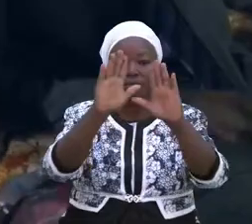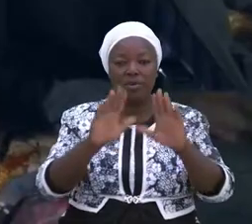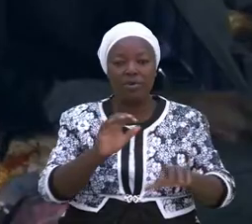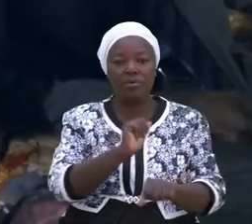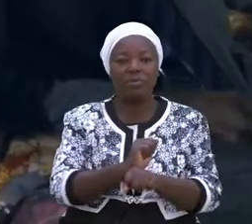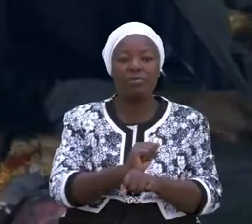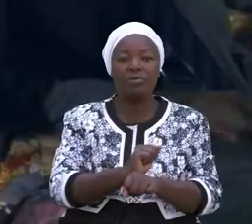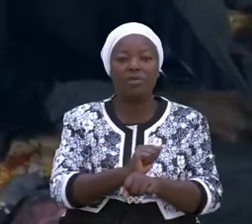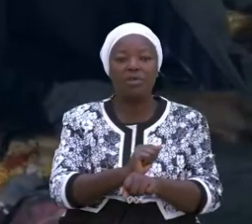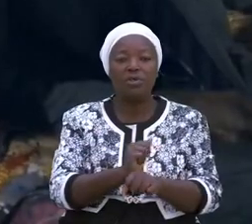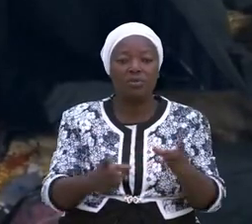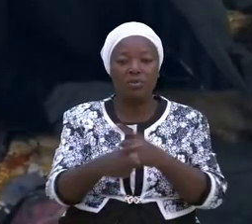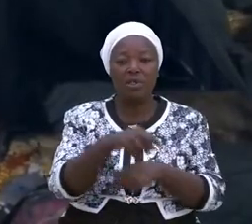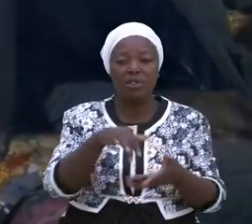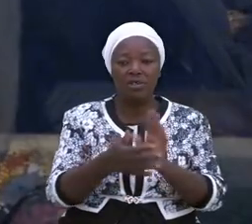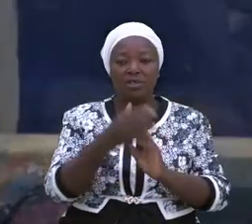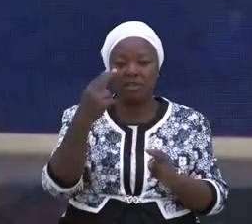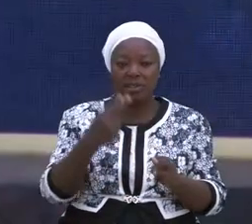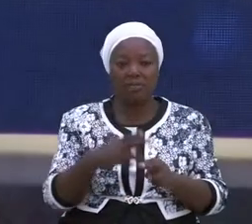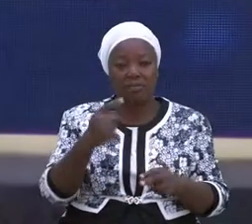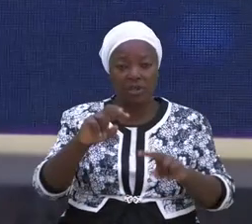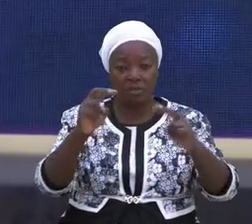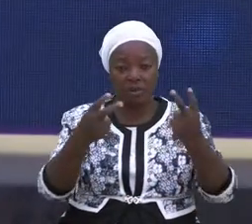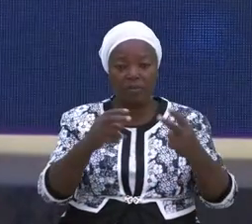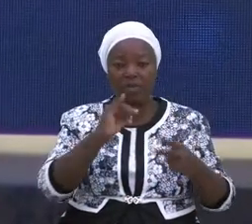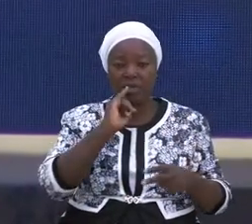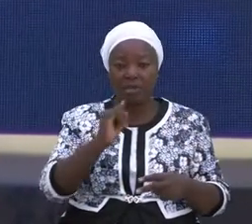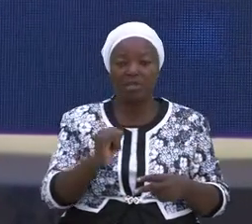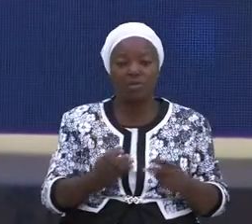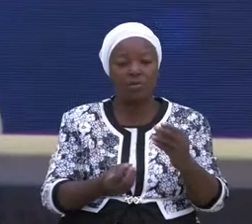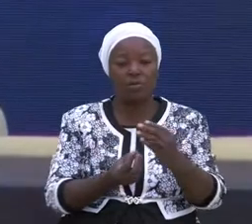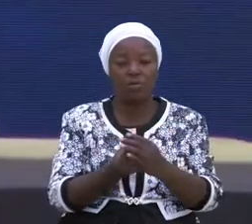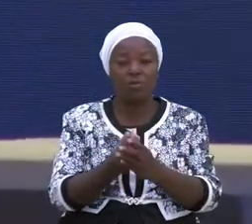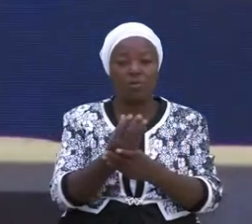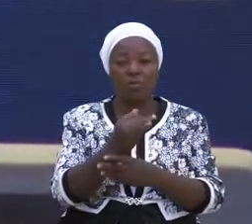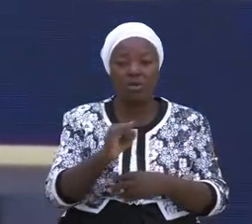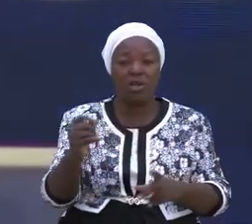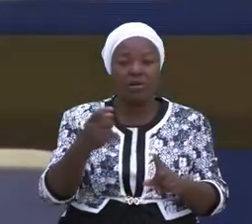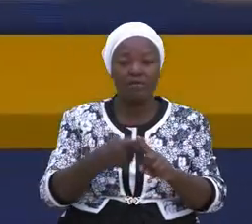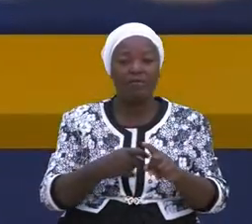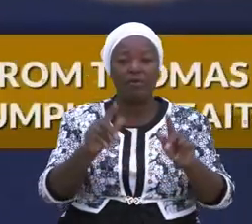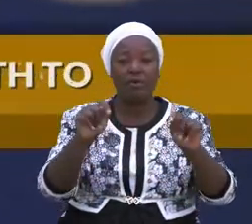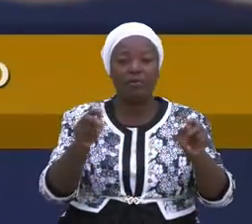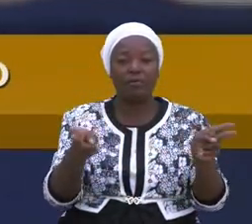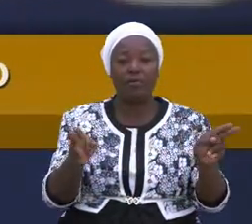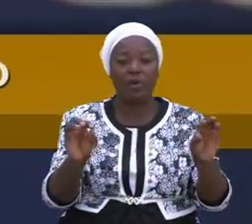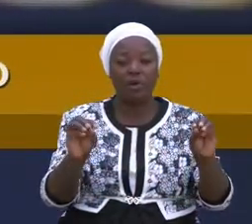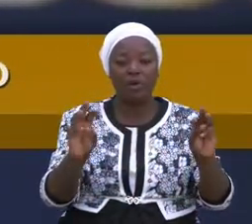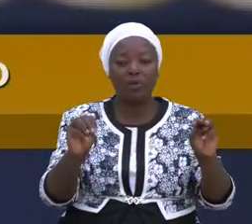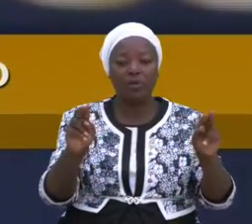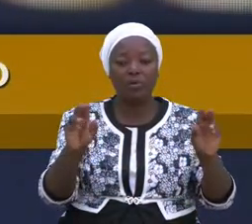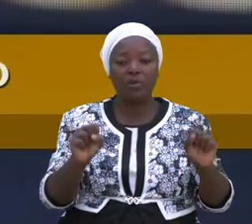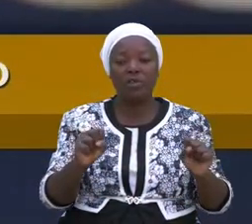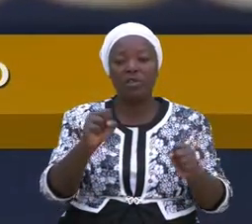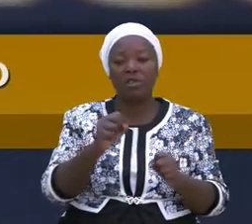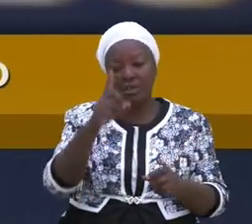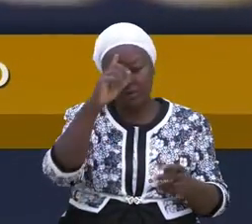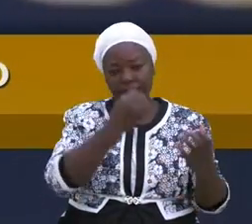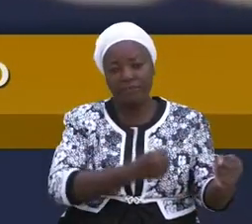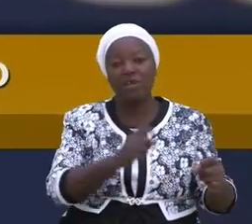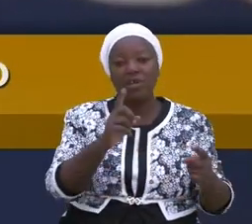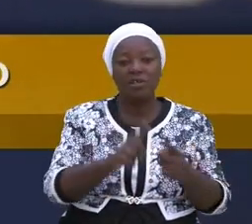name. The topic, growing from Thomas' faith to